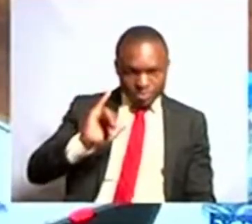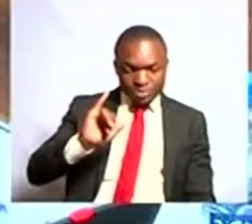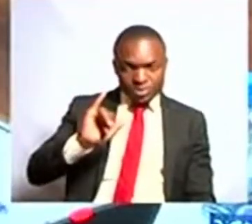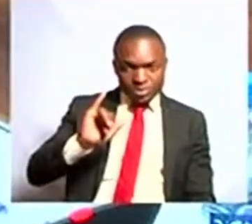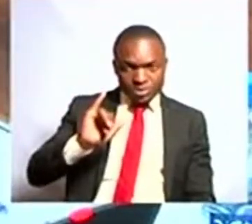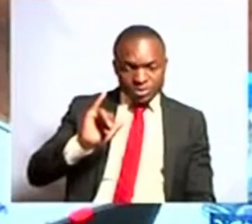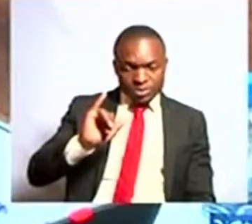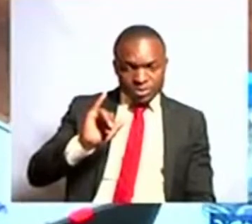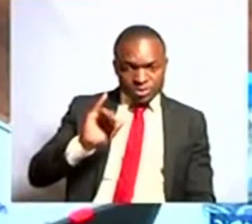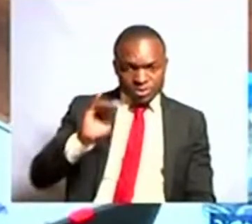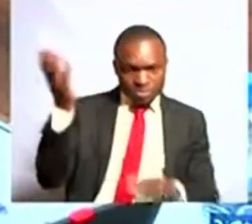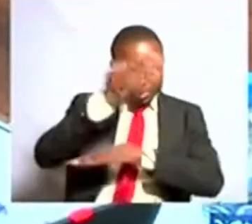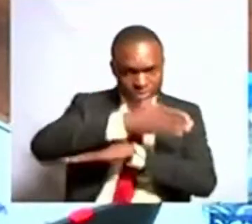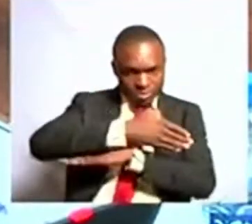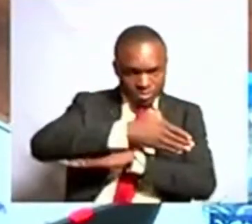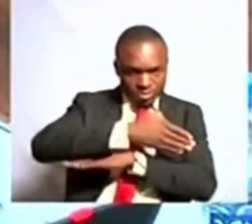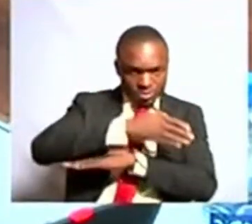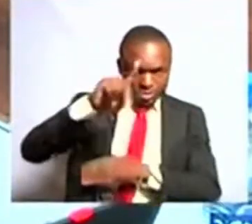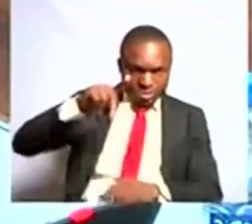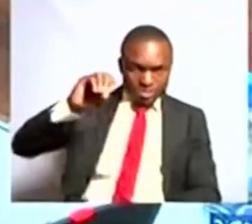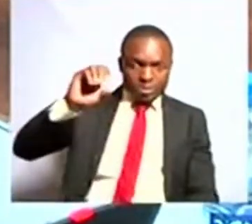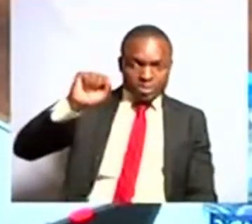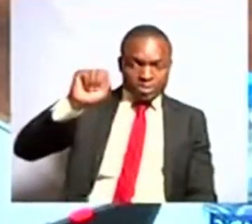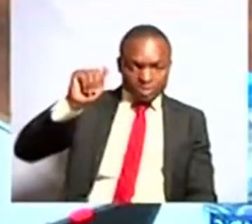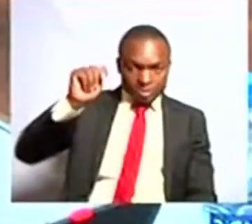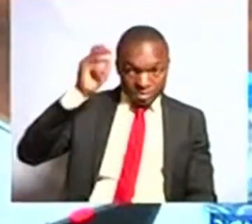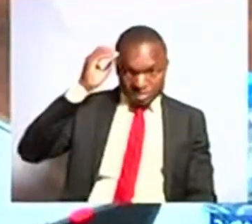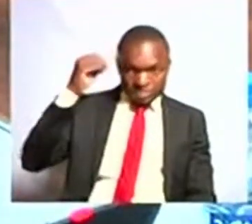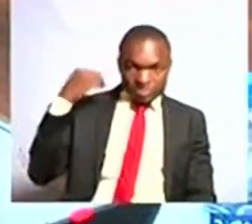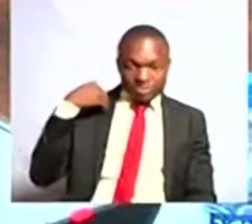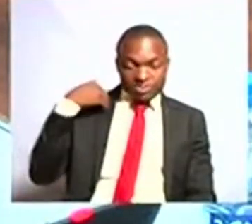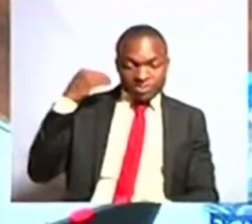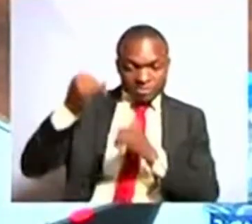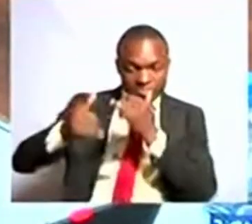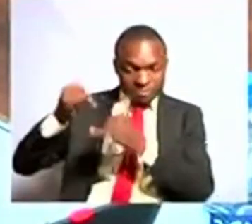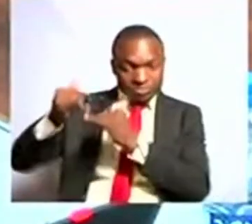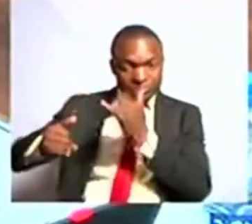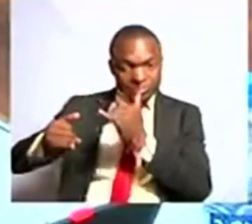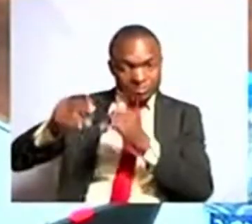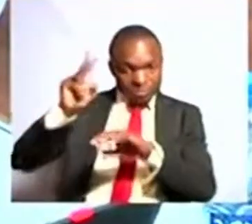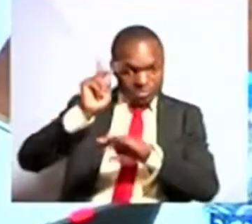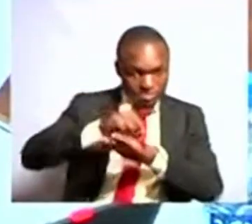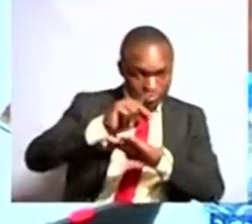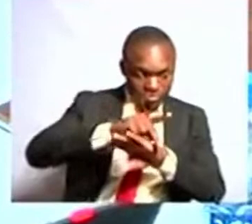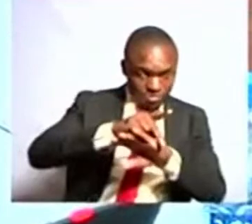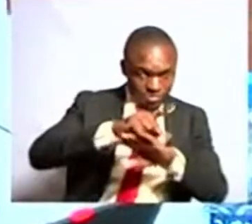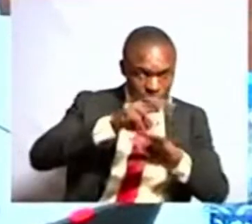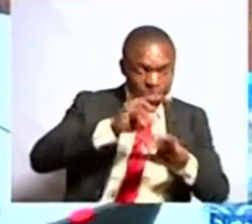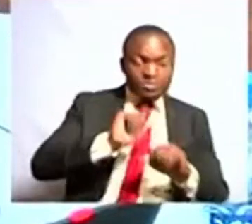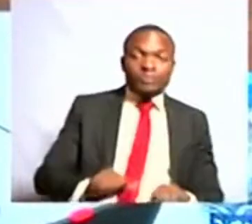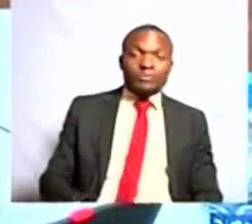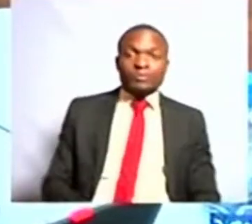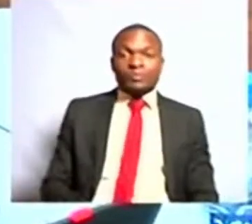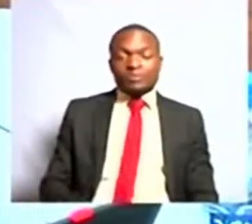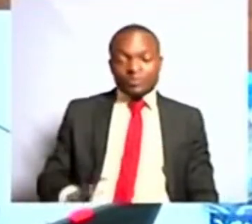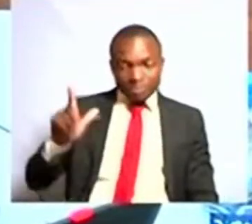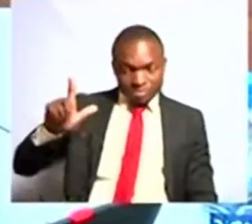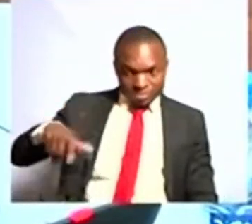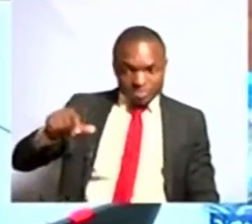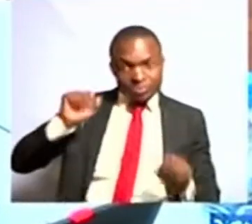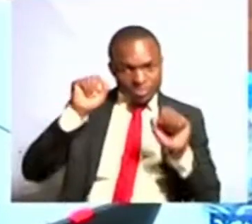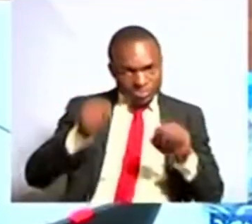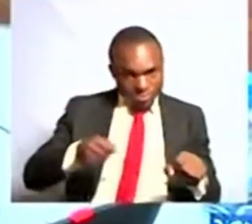them borders on delayed completion of projects. I think we can tackle all